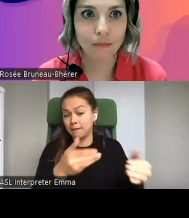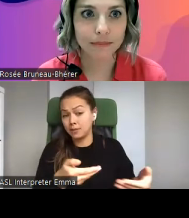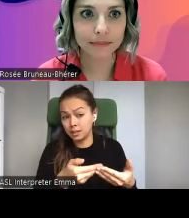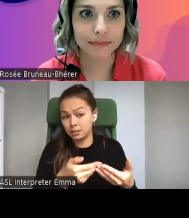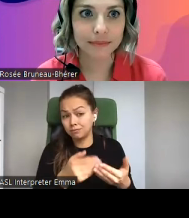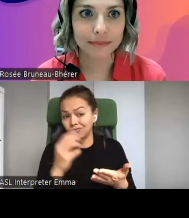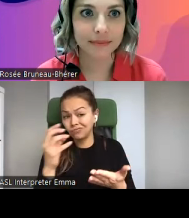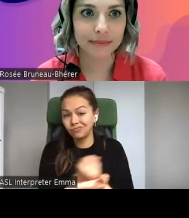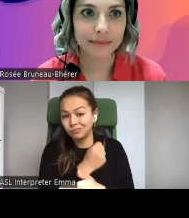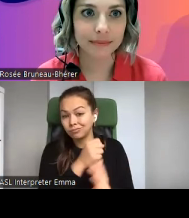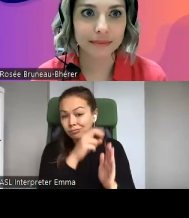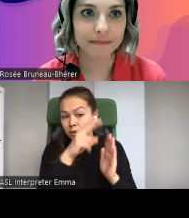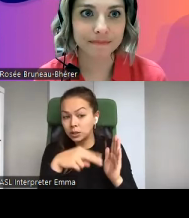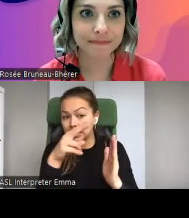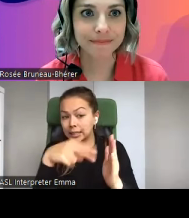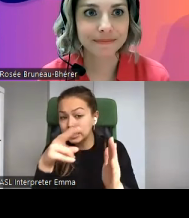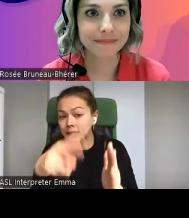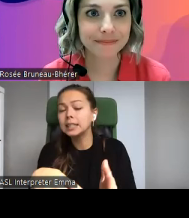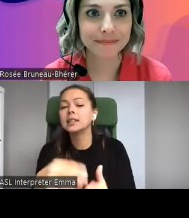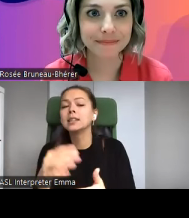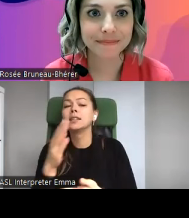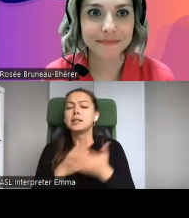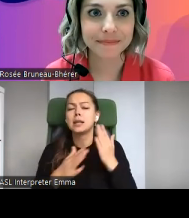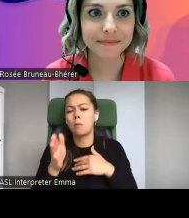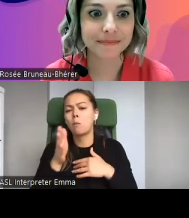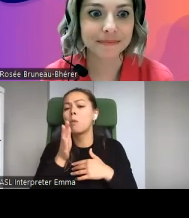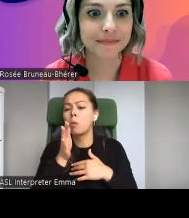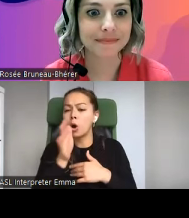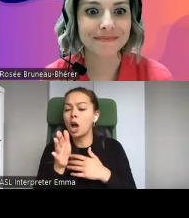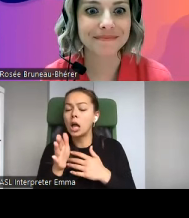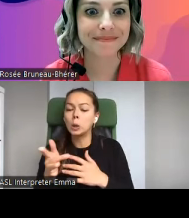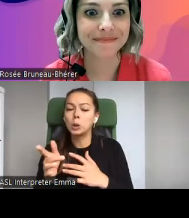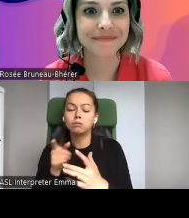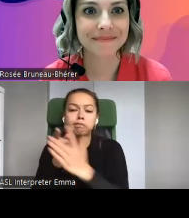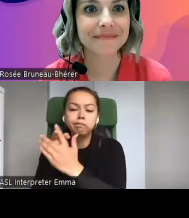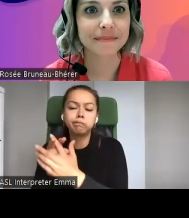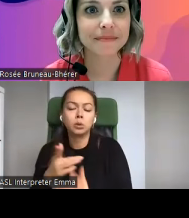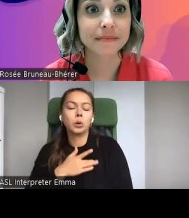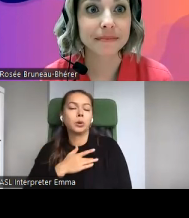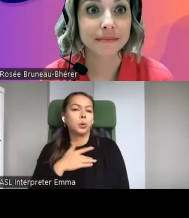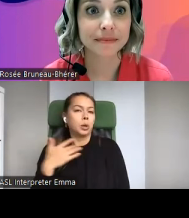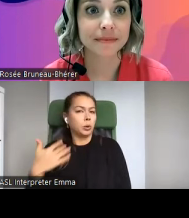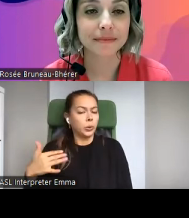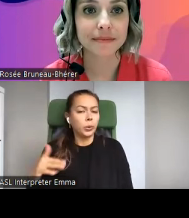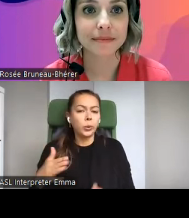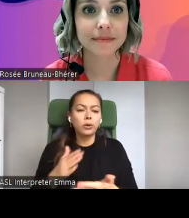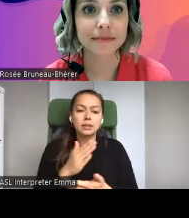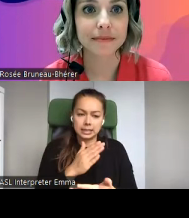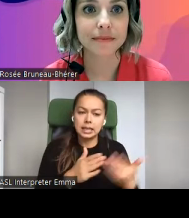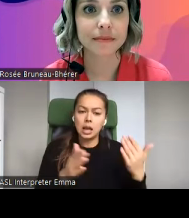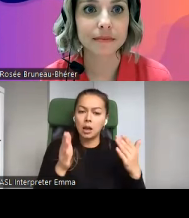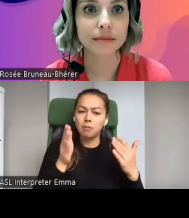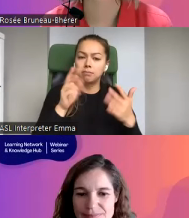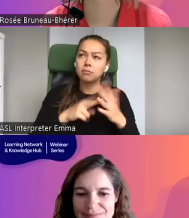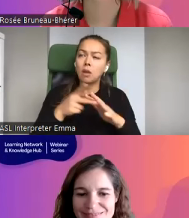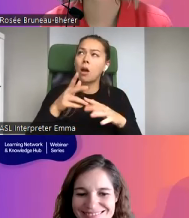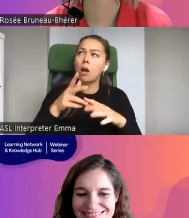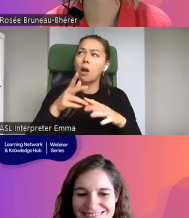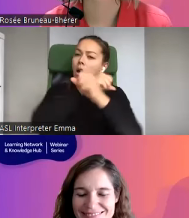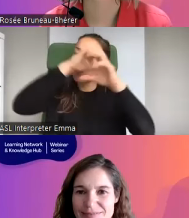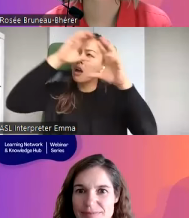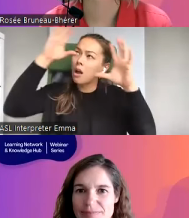will speak to you and will enable you to reflect further on the topic. And I know that Céline will